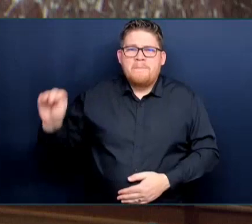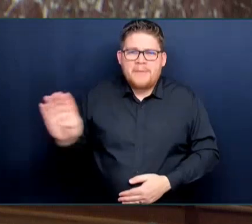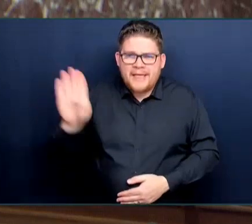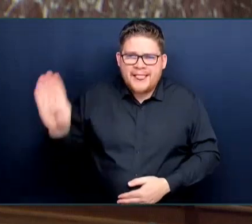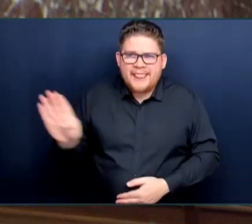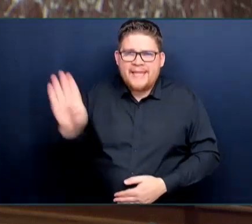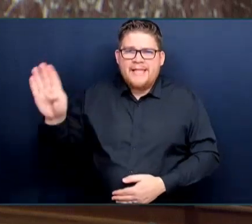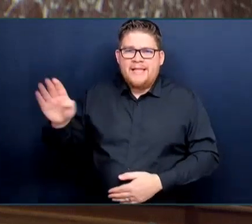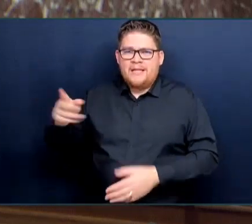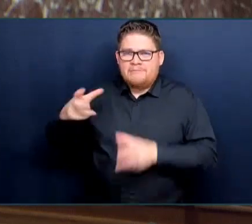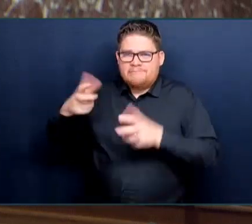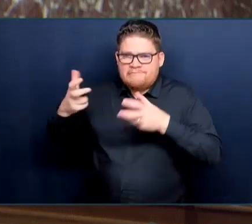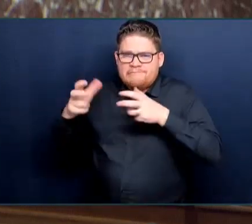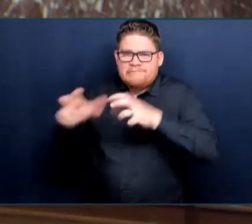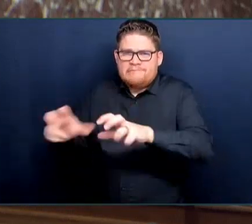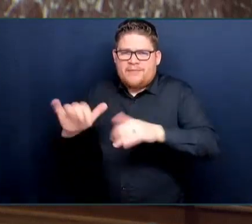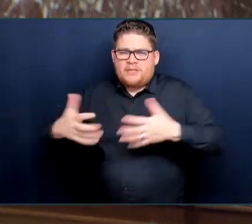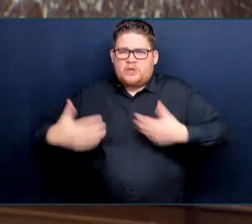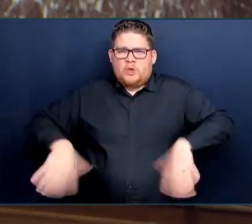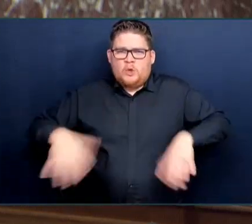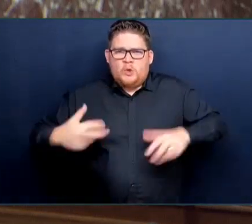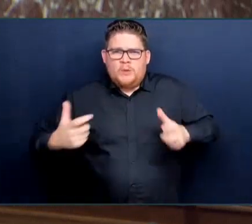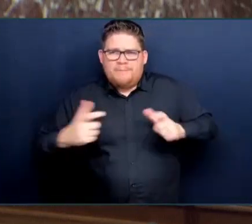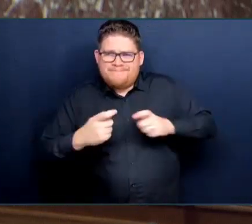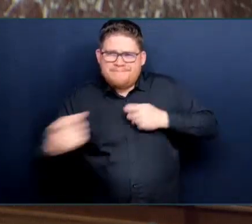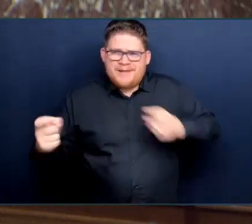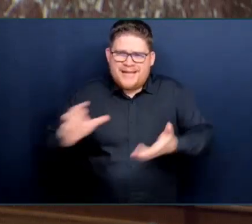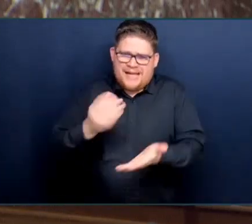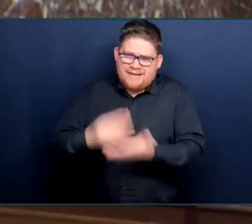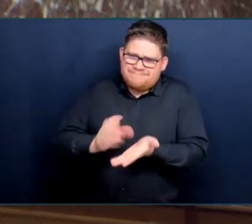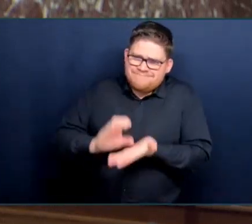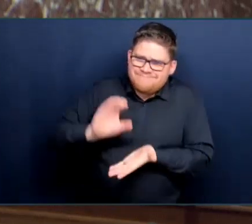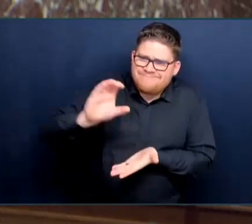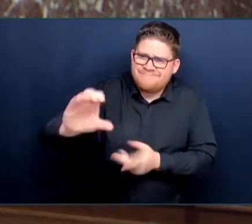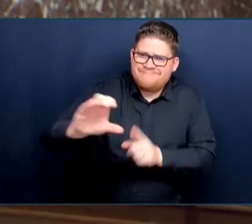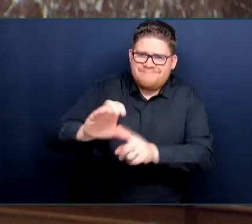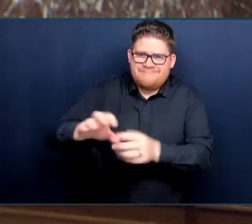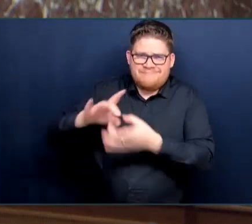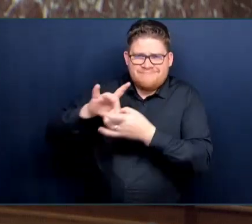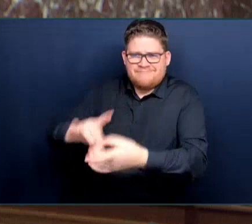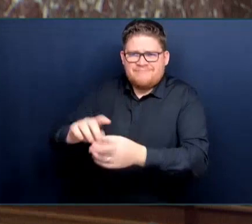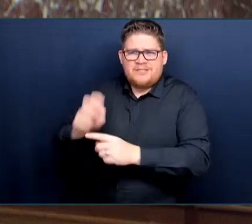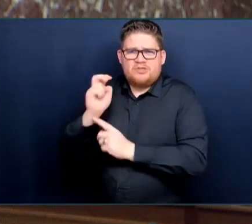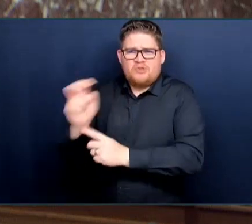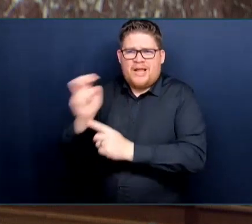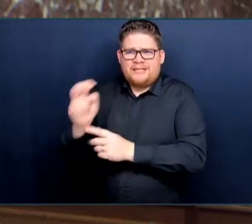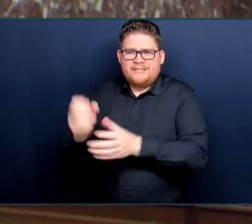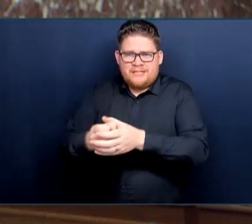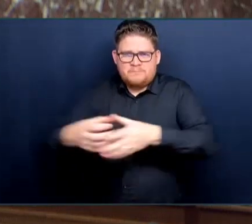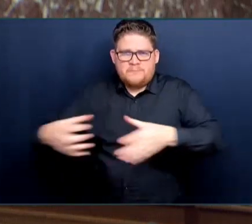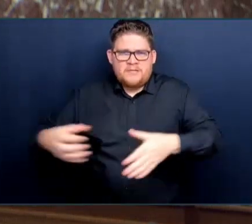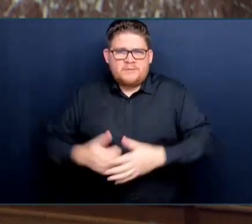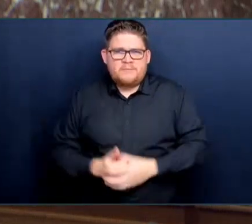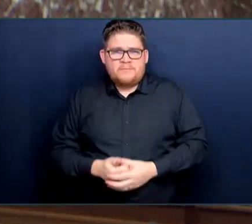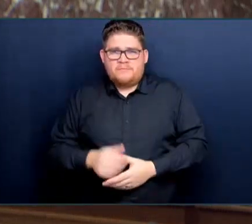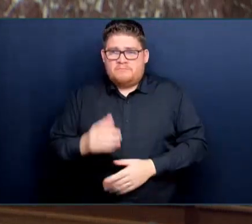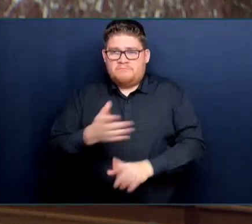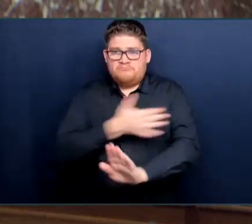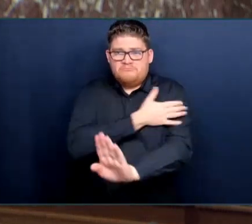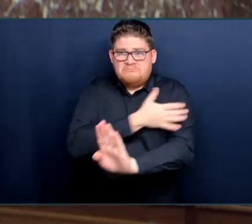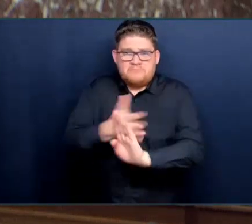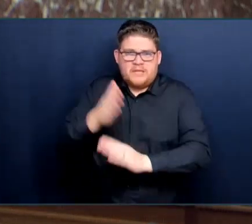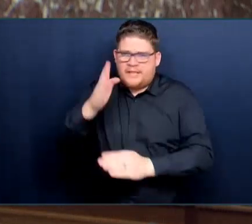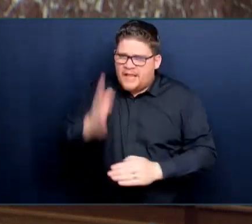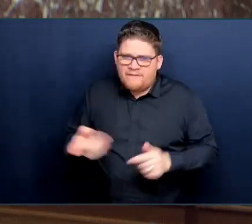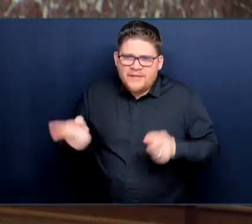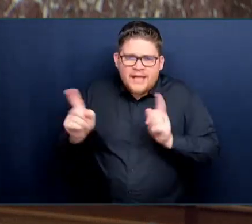allowing an expansion of service that this province has ever seen, as well as a record investment of $1.2 billion in capital. And on